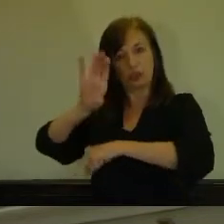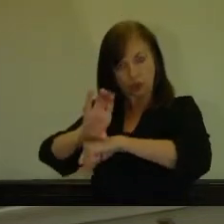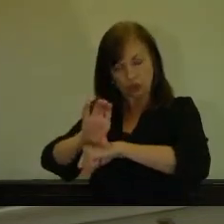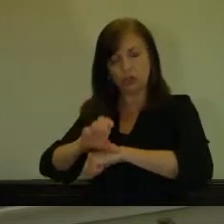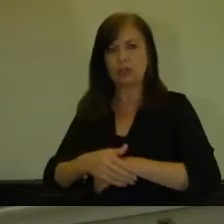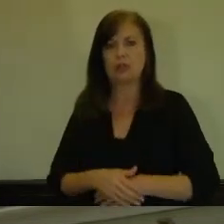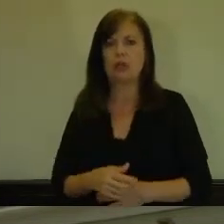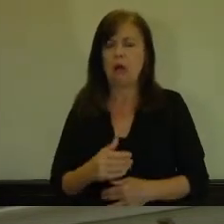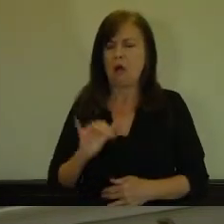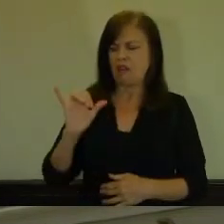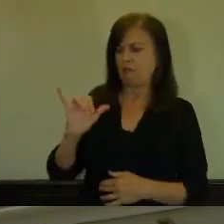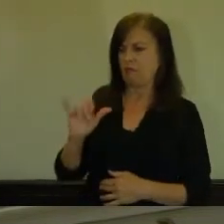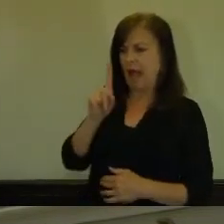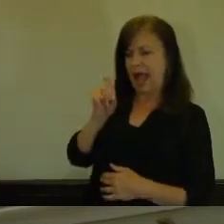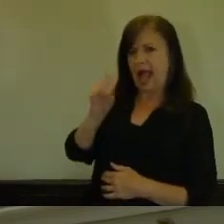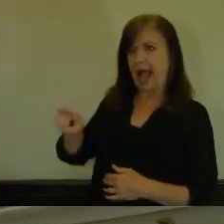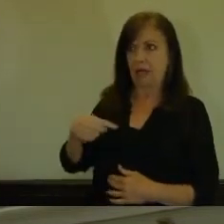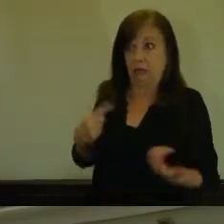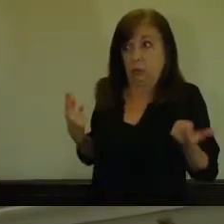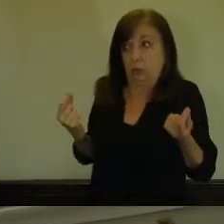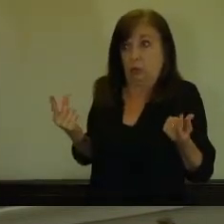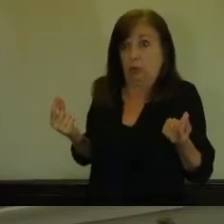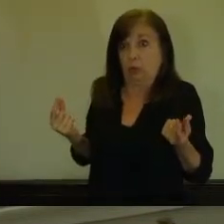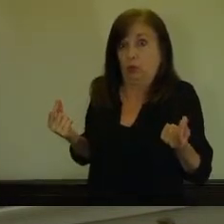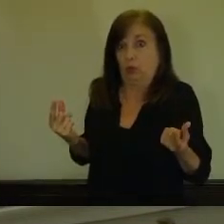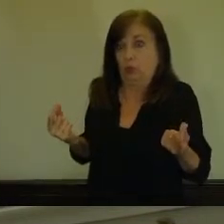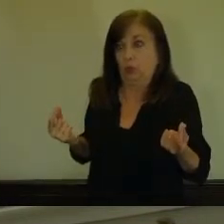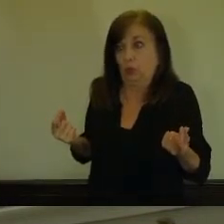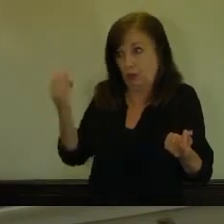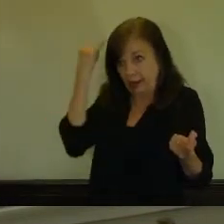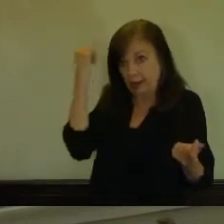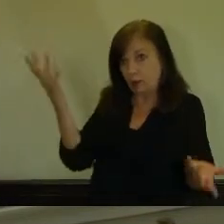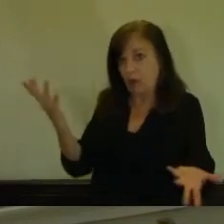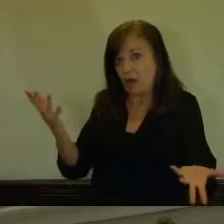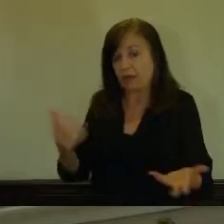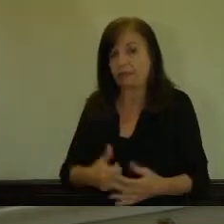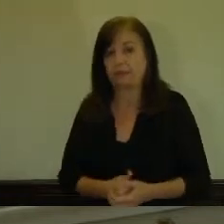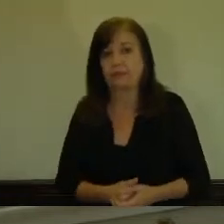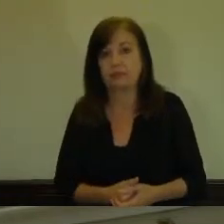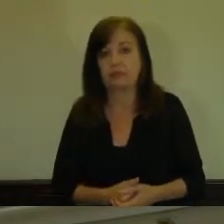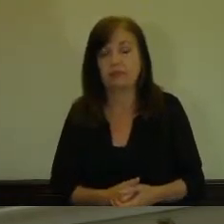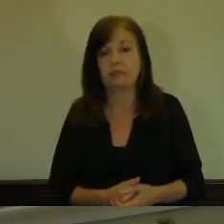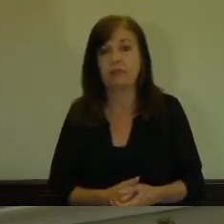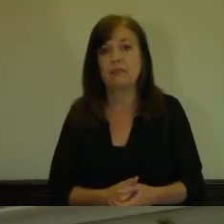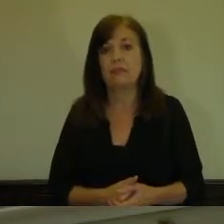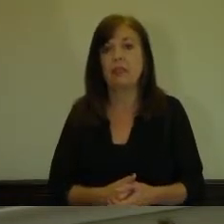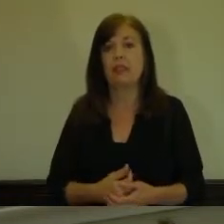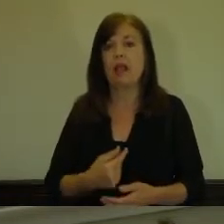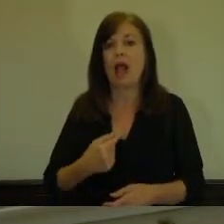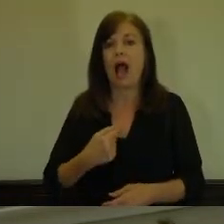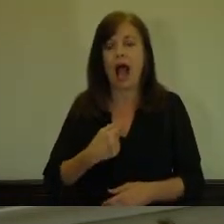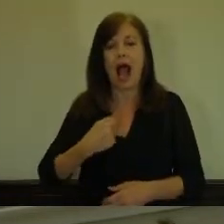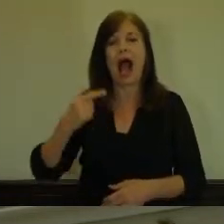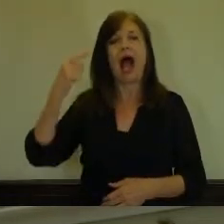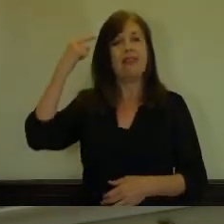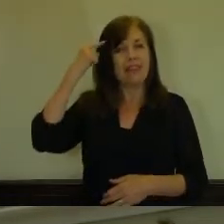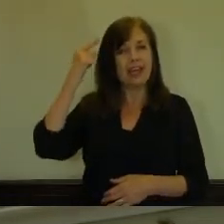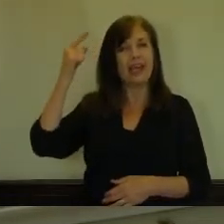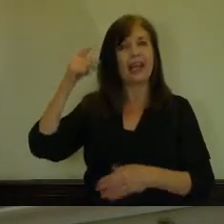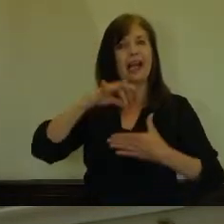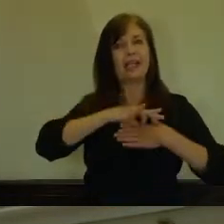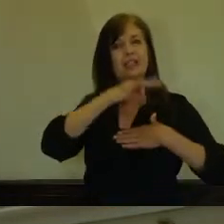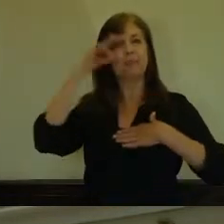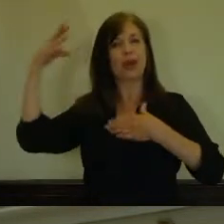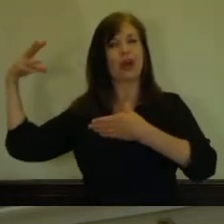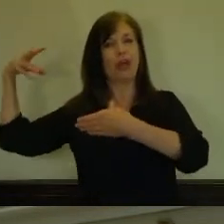so I asked her, I said, well, what would you like us to do? And I believe being led by the Spirit, she said,